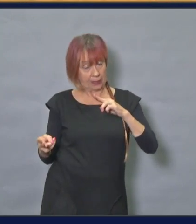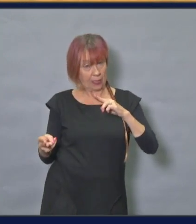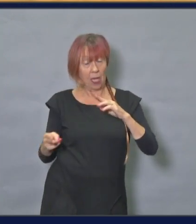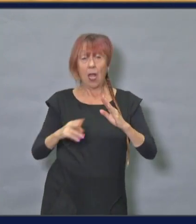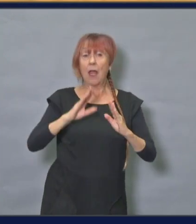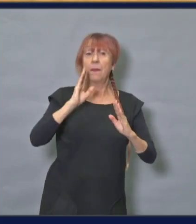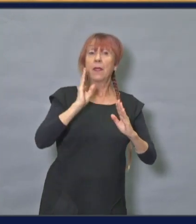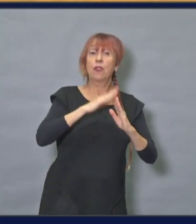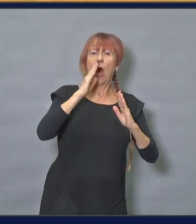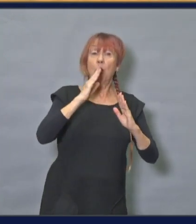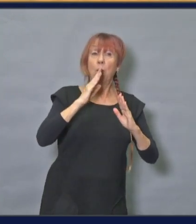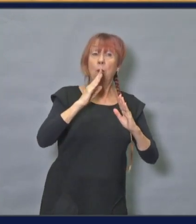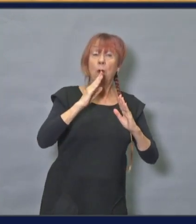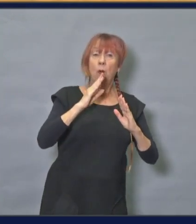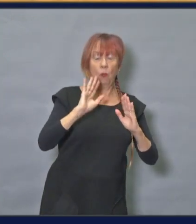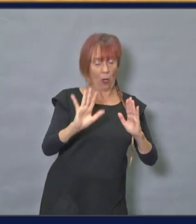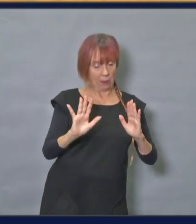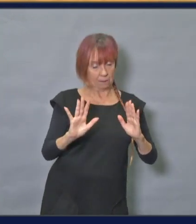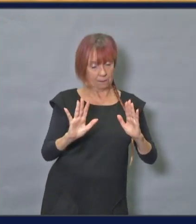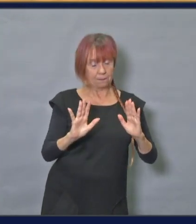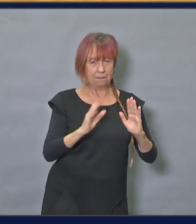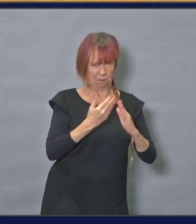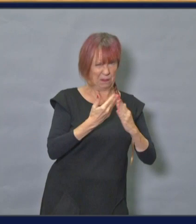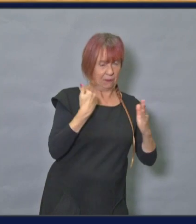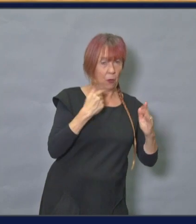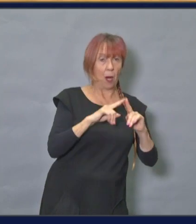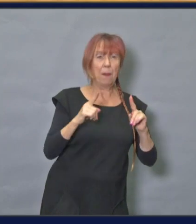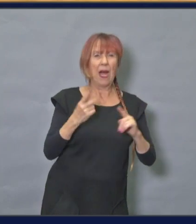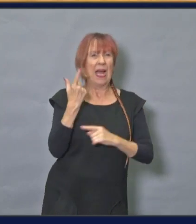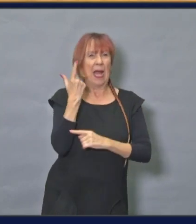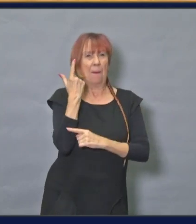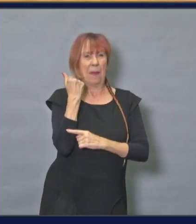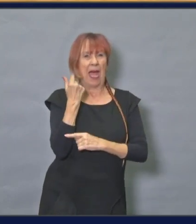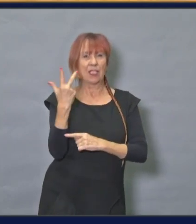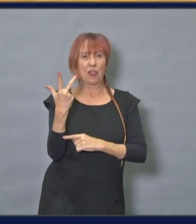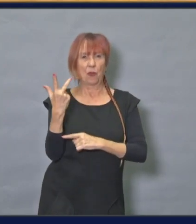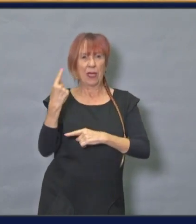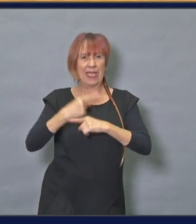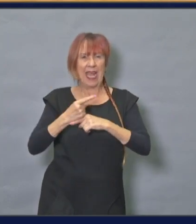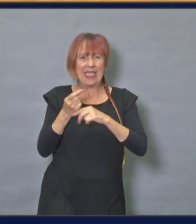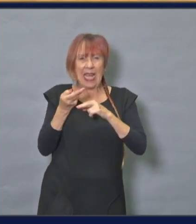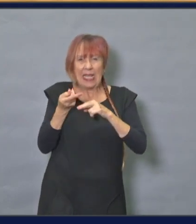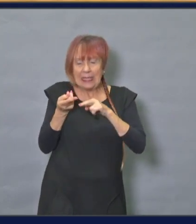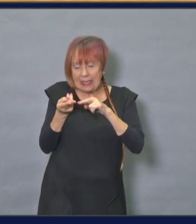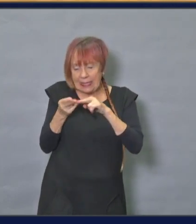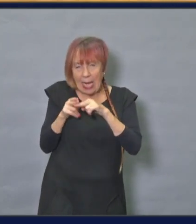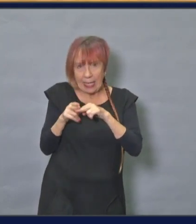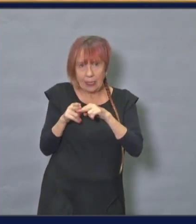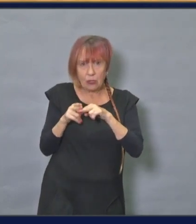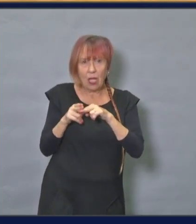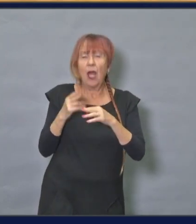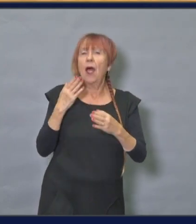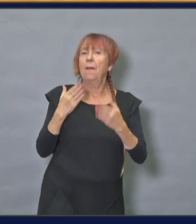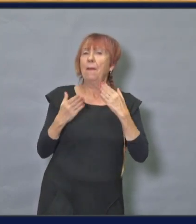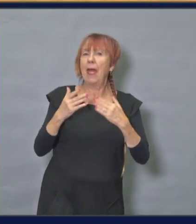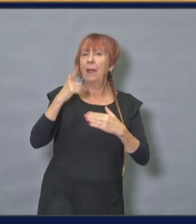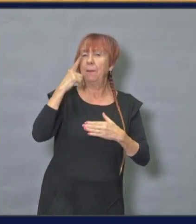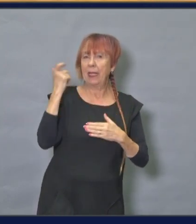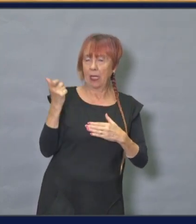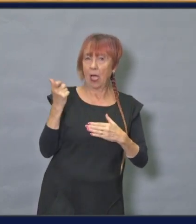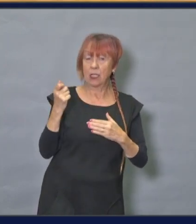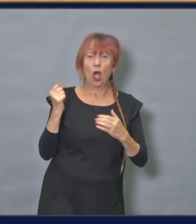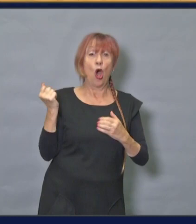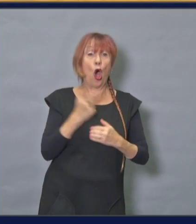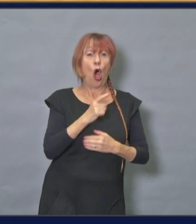plateaued, although for the last 3 days we did see a slight increase. This may be in part due to the fact that